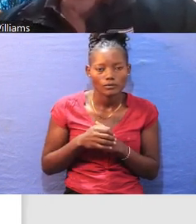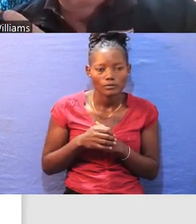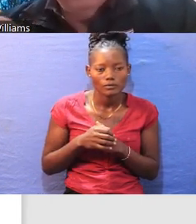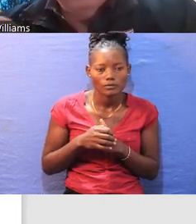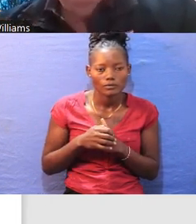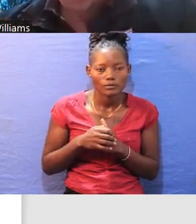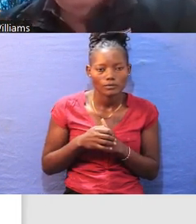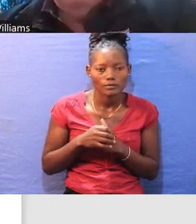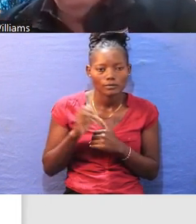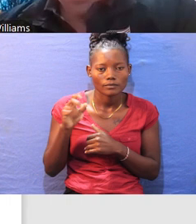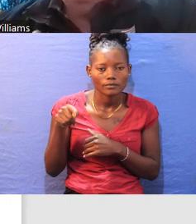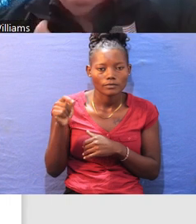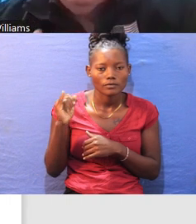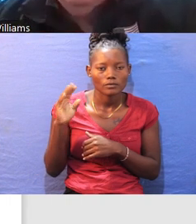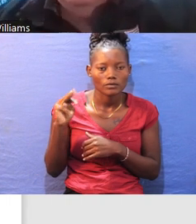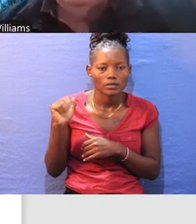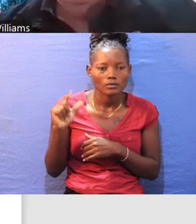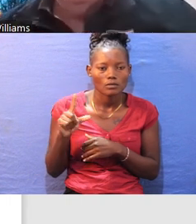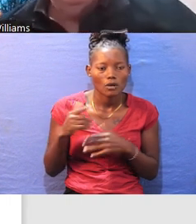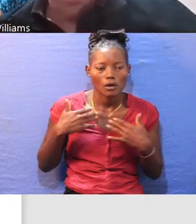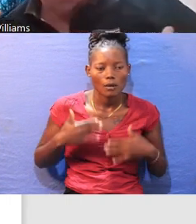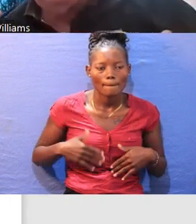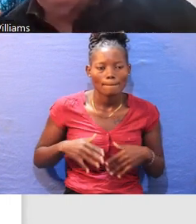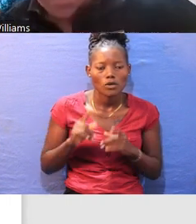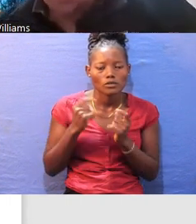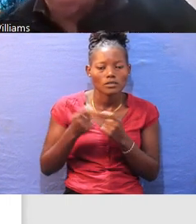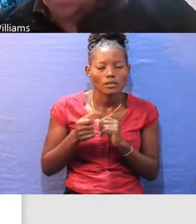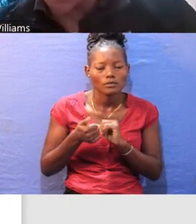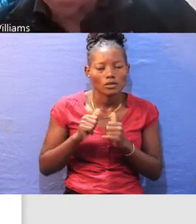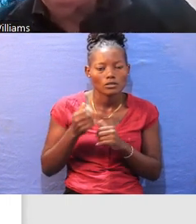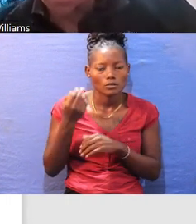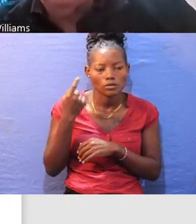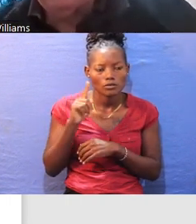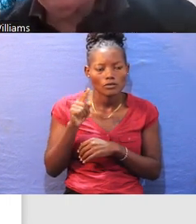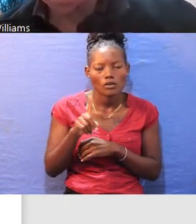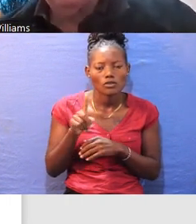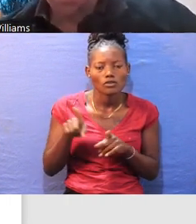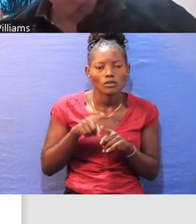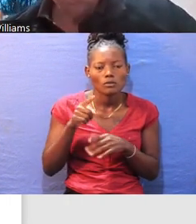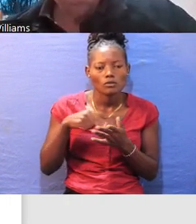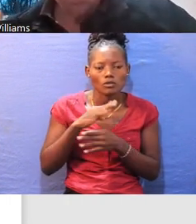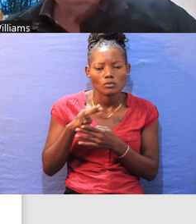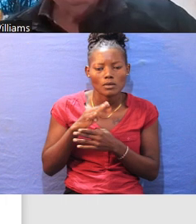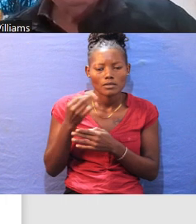optimal body type for your sport, for you. What's best for me is not what's best for some other athlete, maybe.